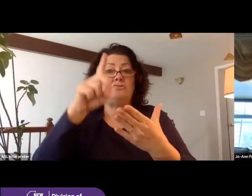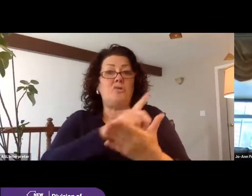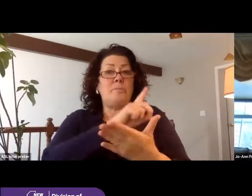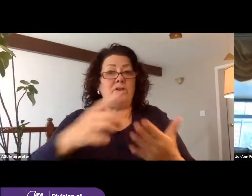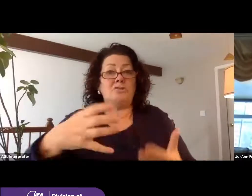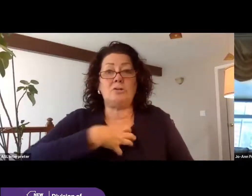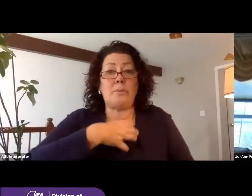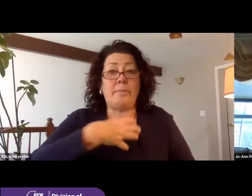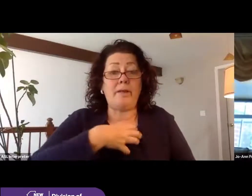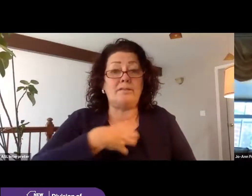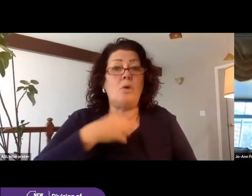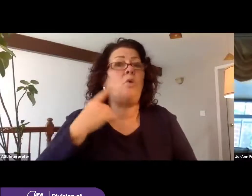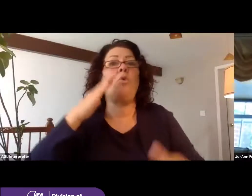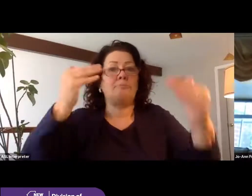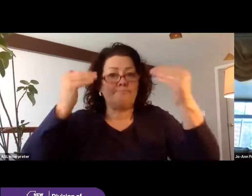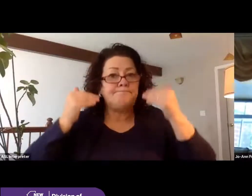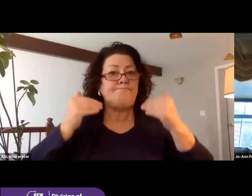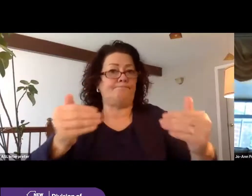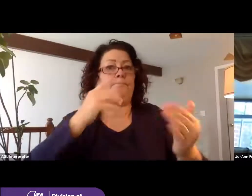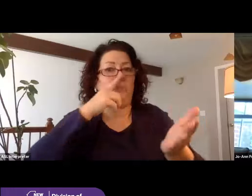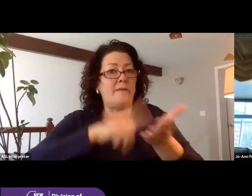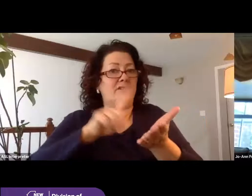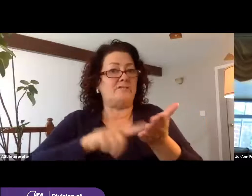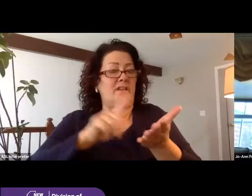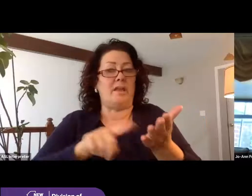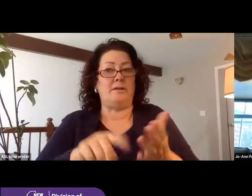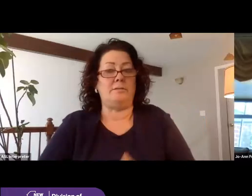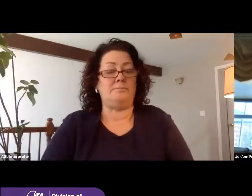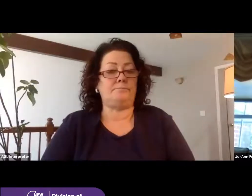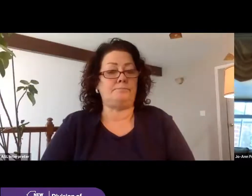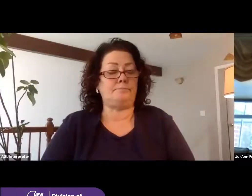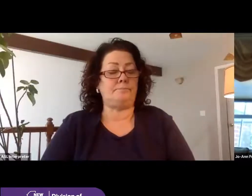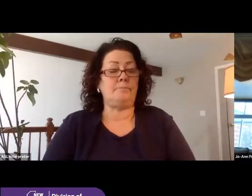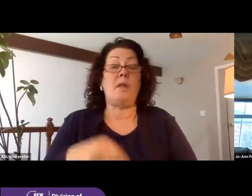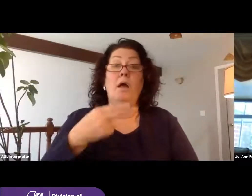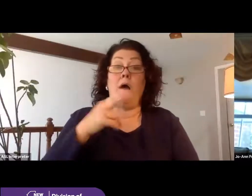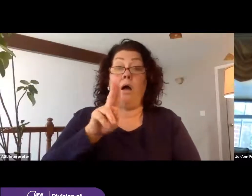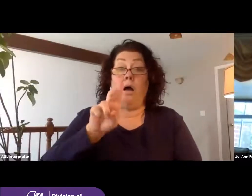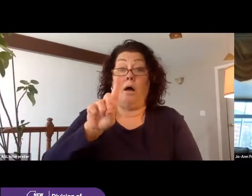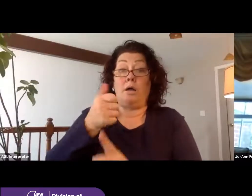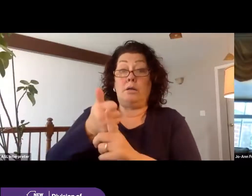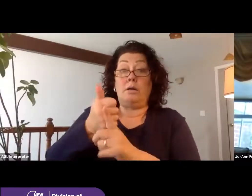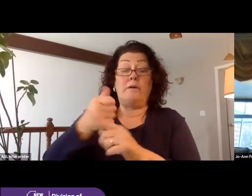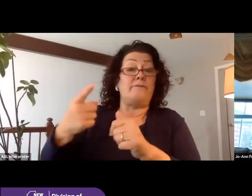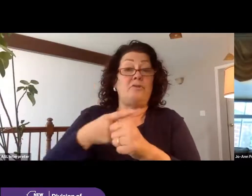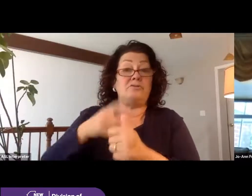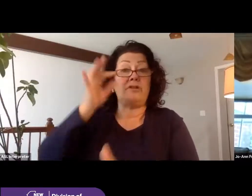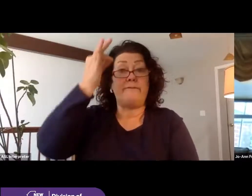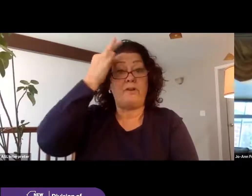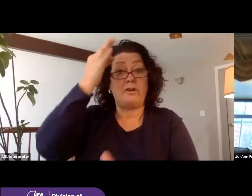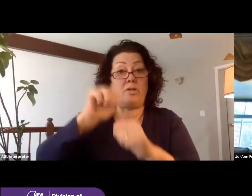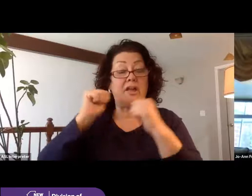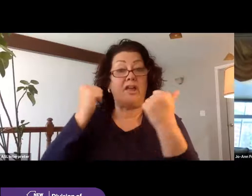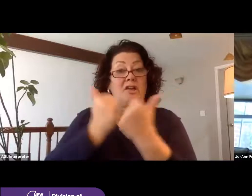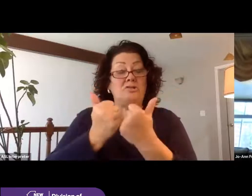move forward with investigating them. And HUD was the first federal agency to come forward with actions